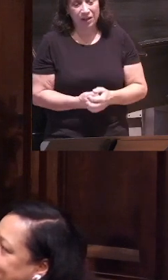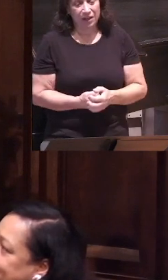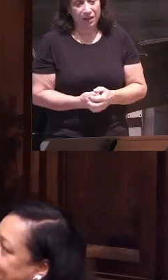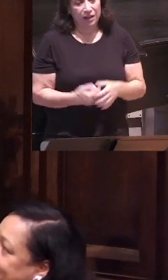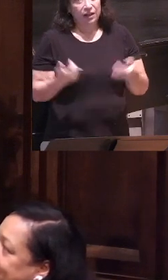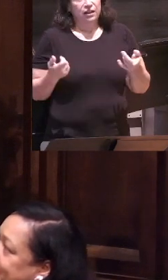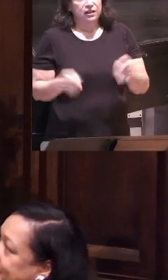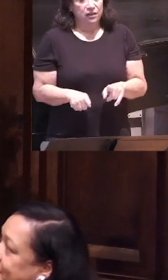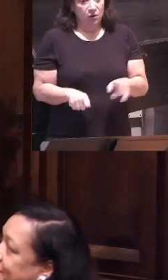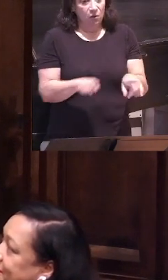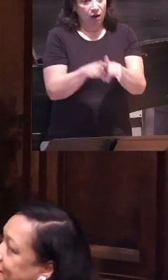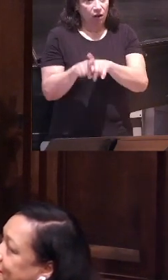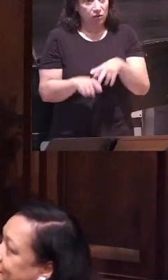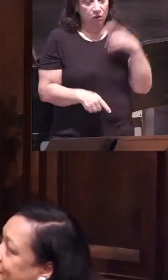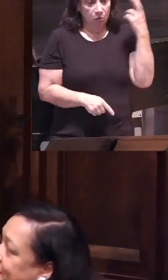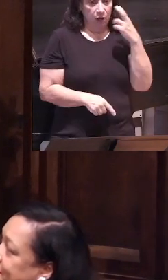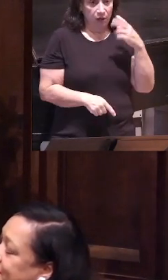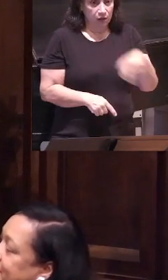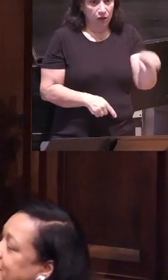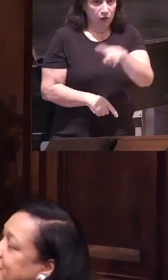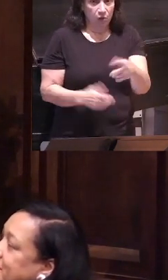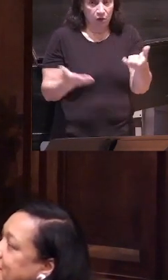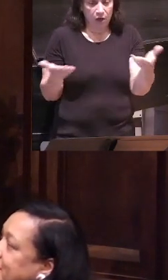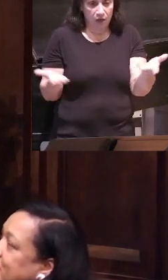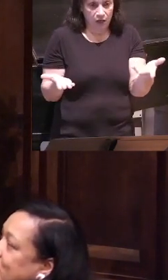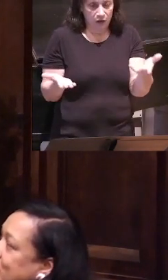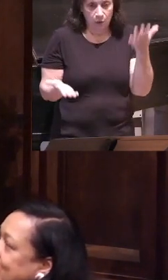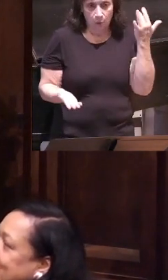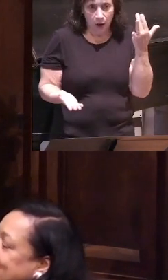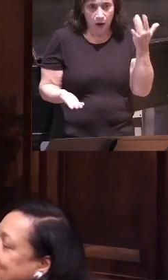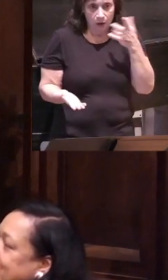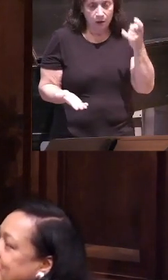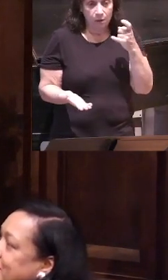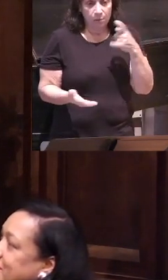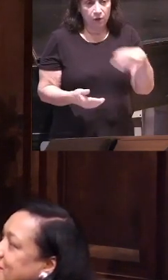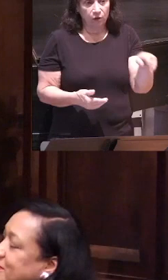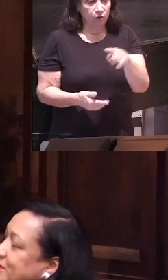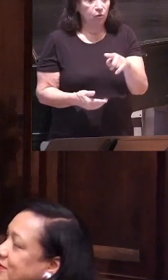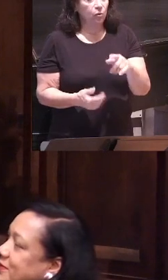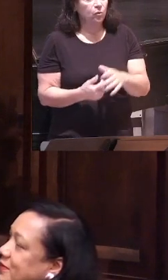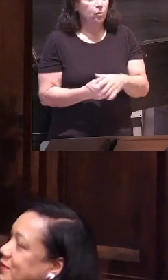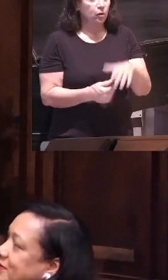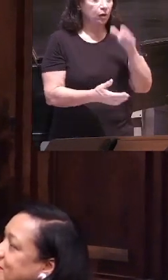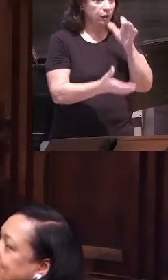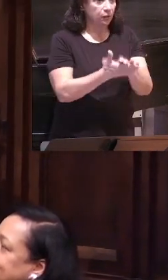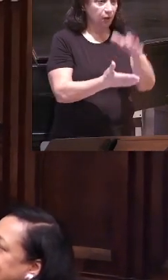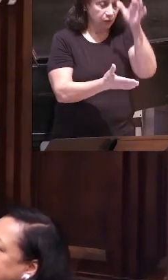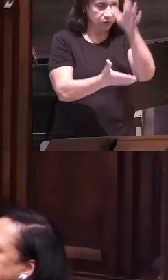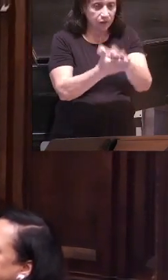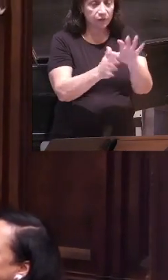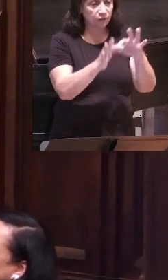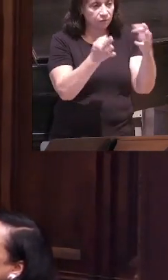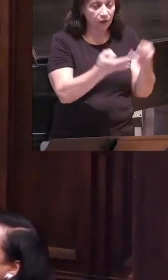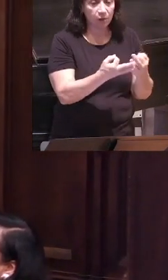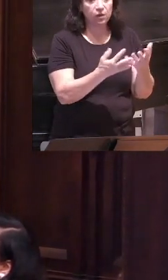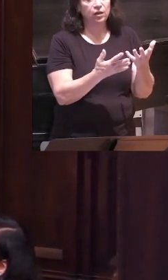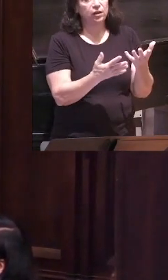I also realized that you're here because you, our spouses, Tammy and the